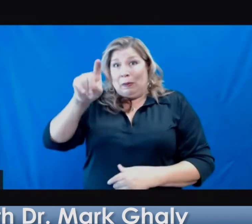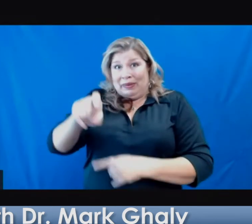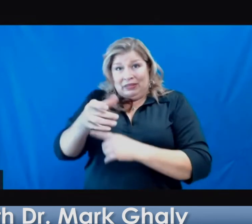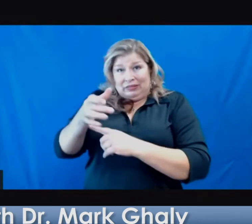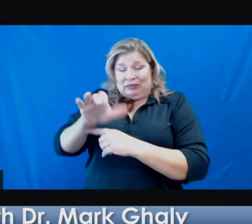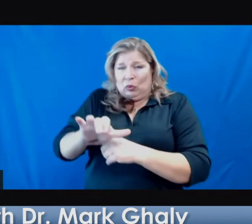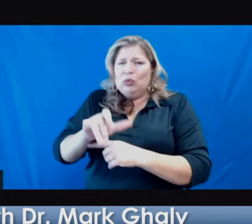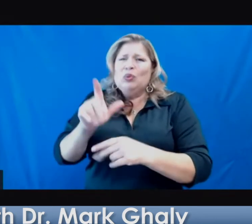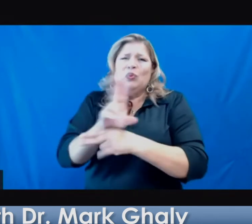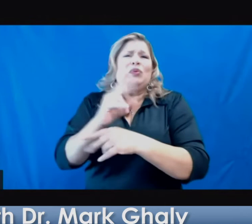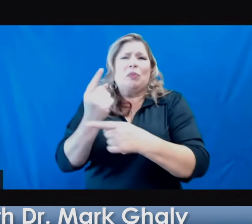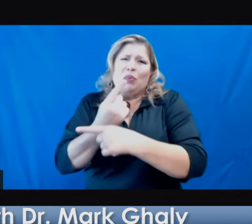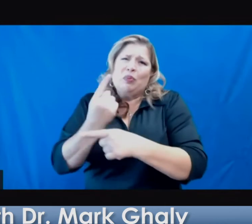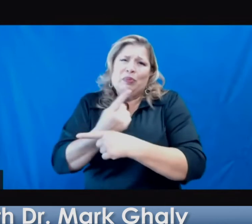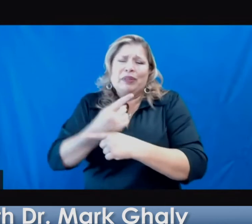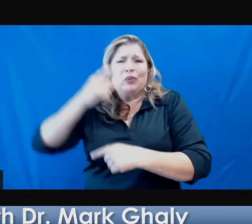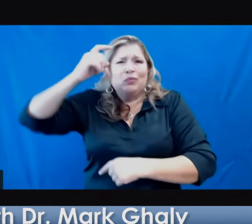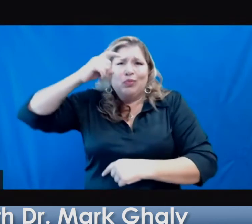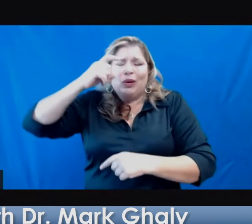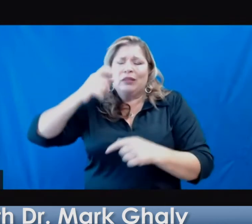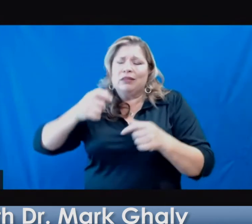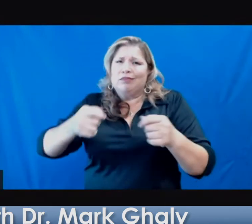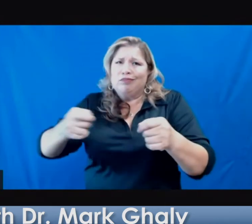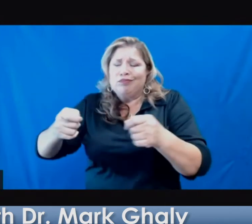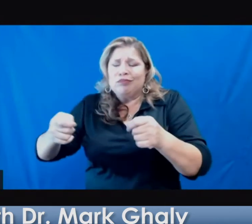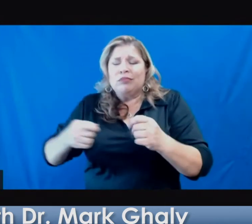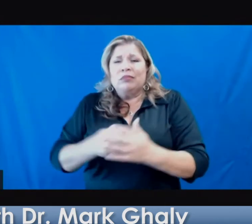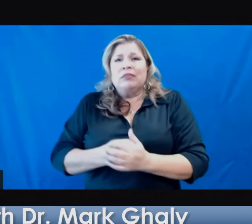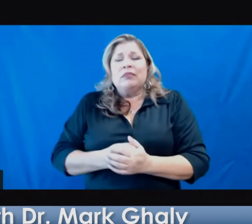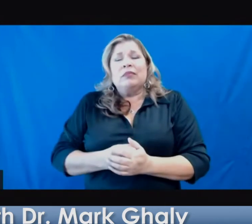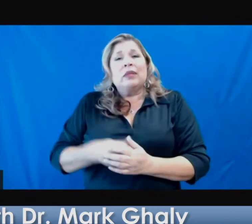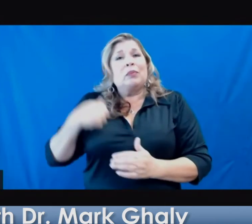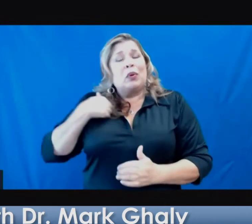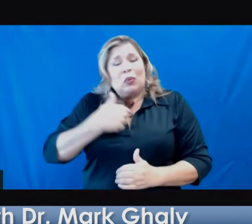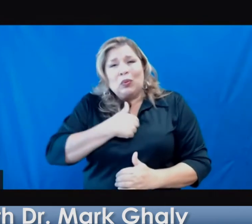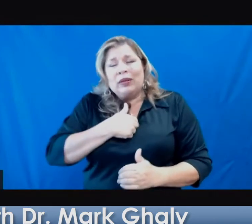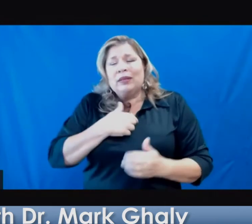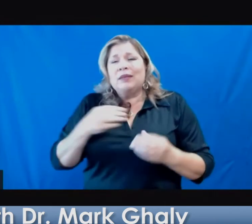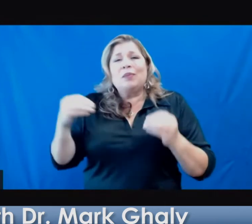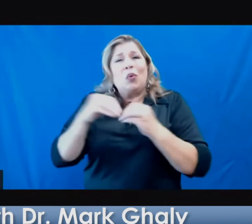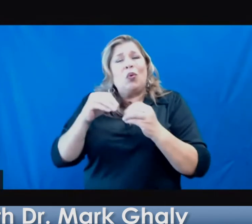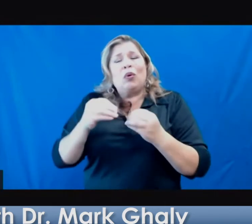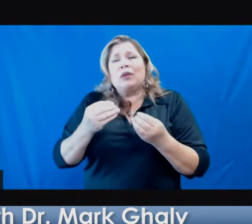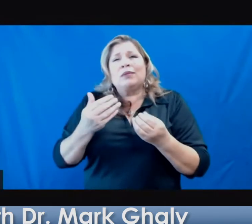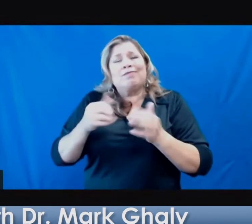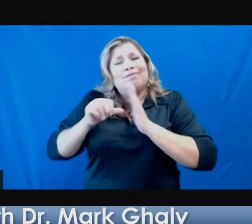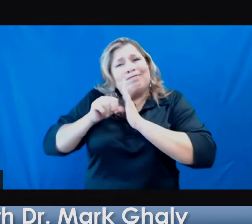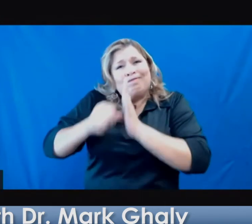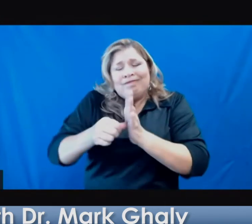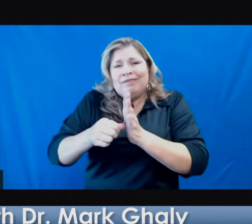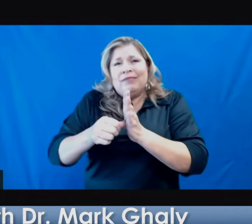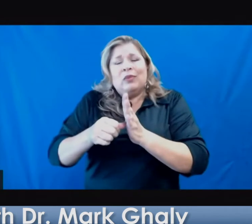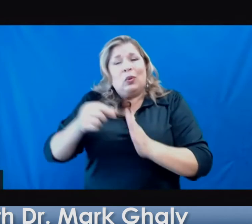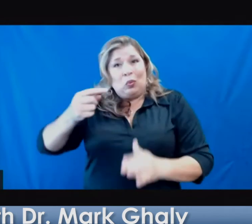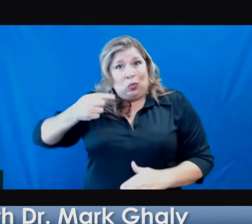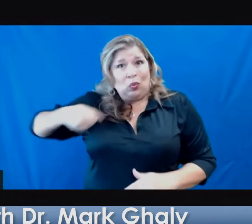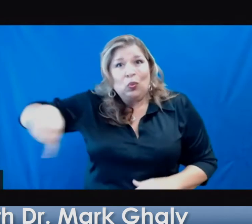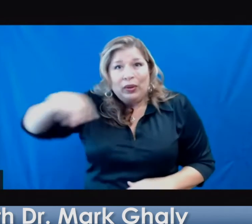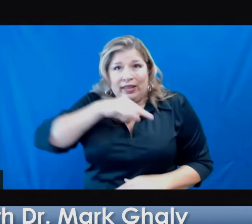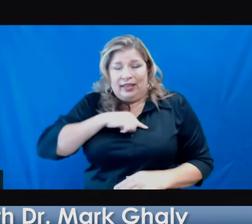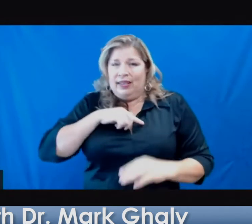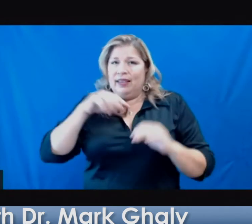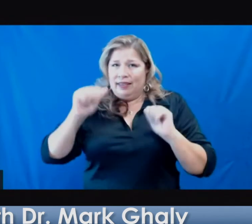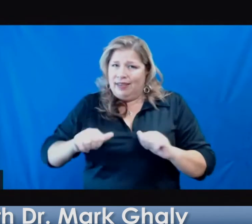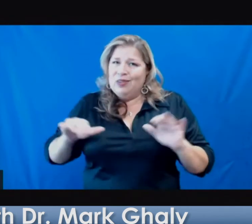appropriate. But we're really about pushing forward this public health message that we can do, and taking